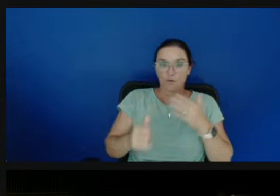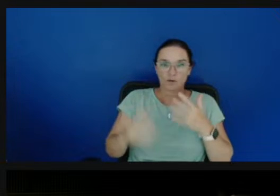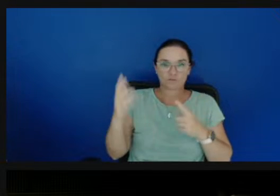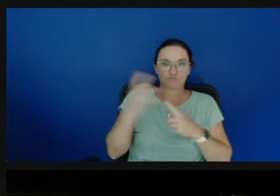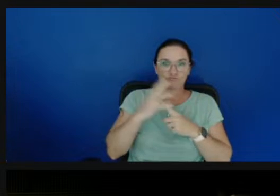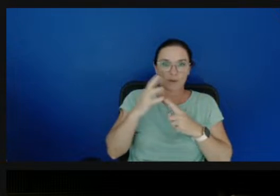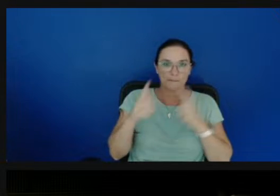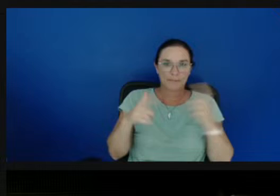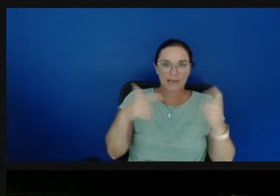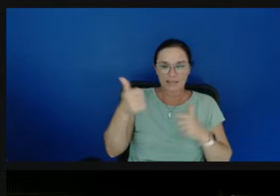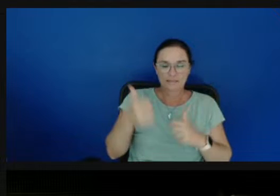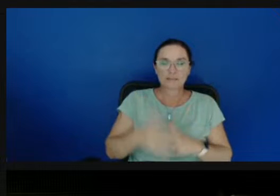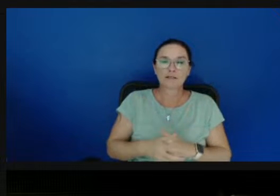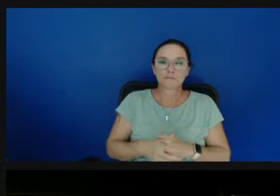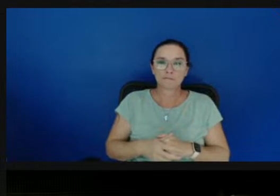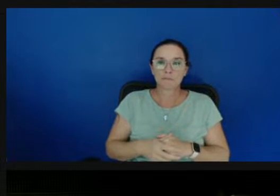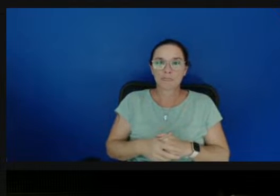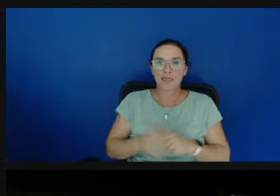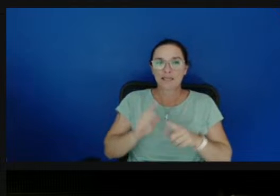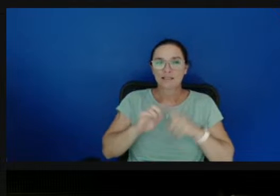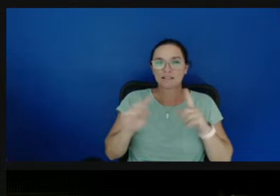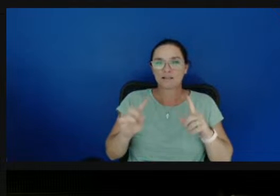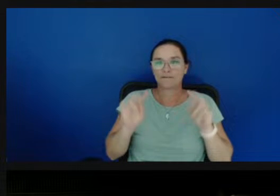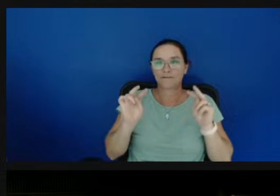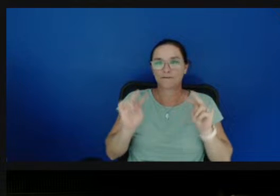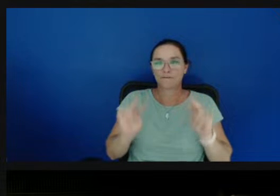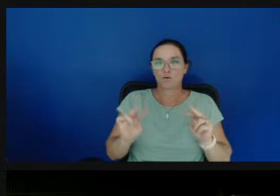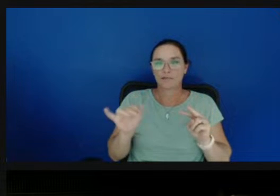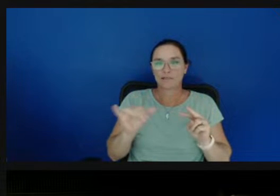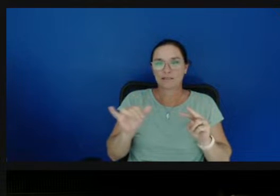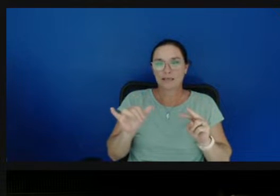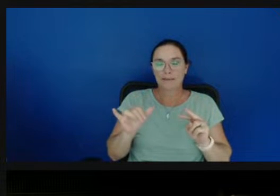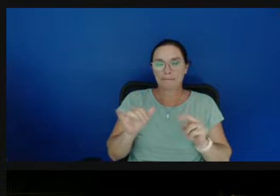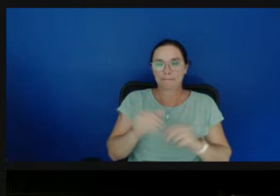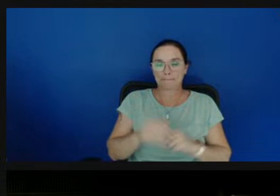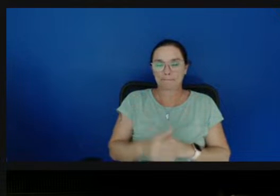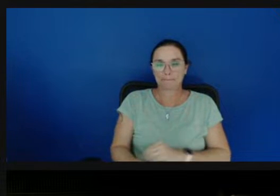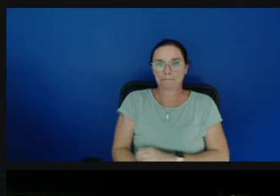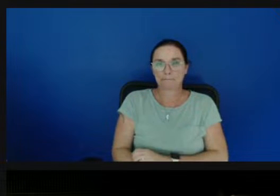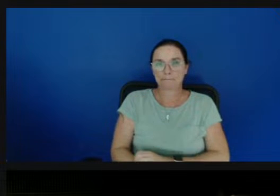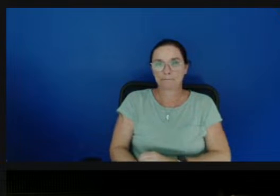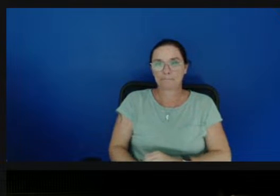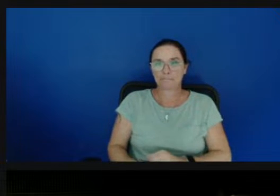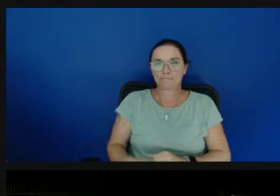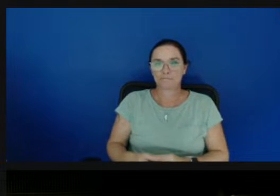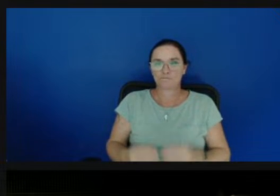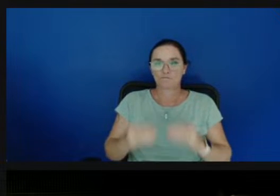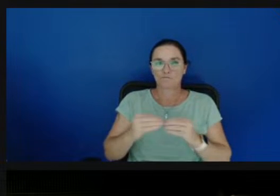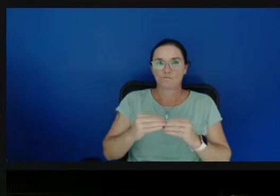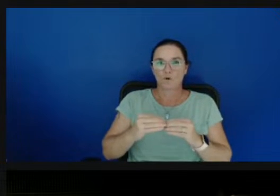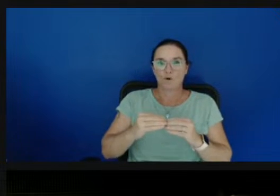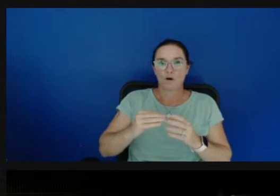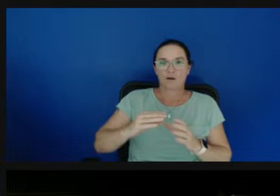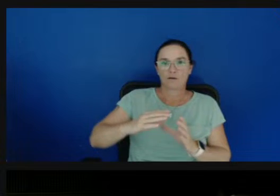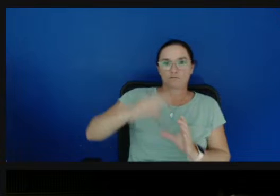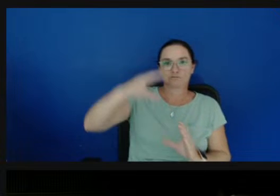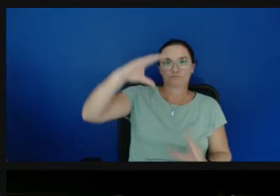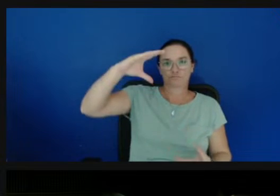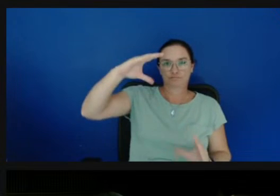a different view of that same scene there, a little higher capture of the ash